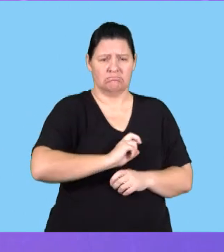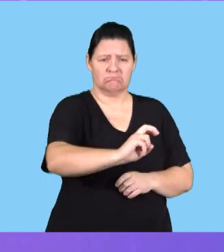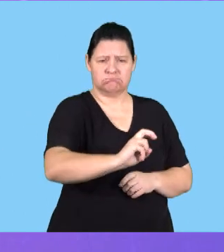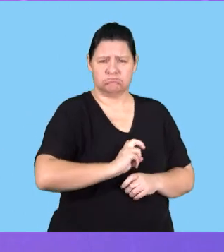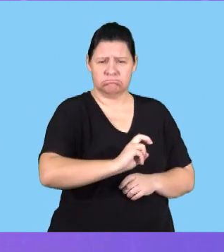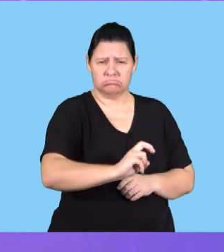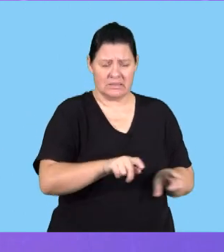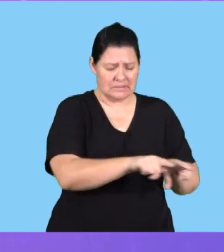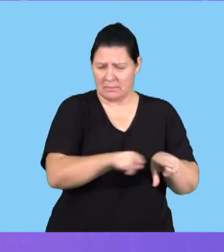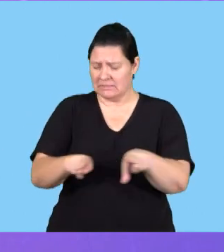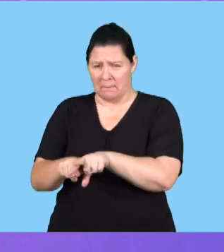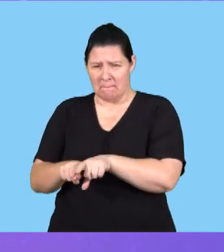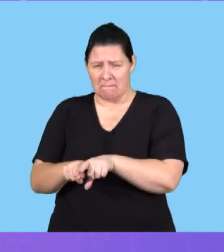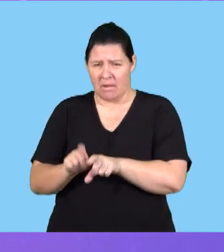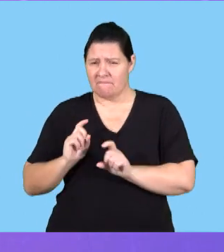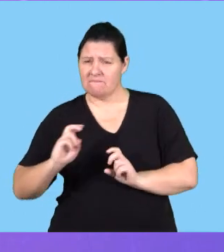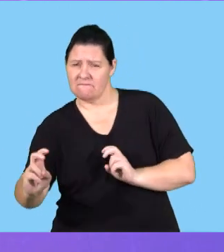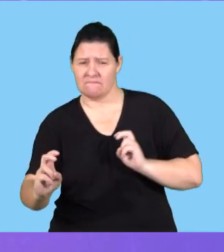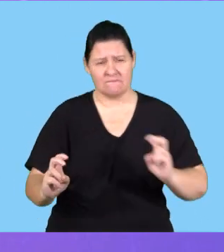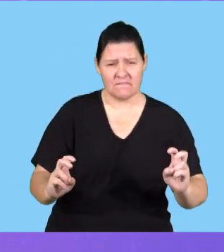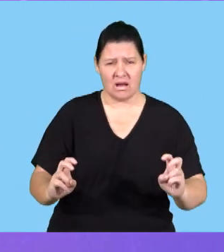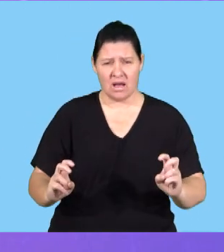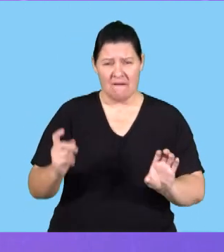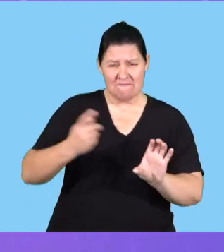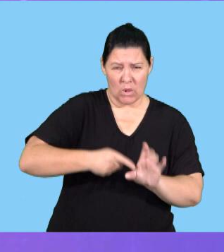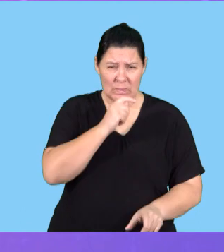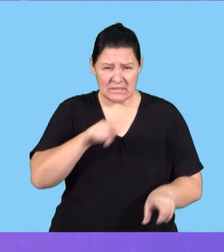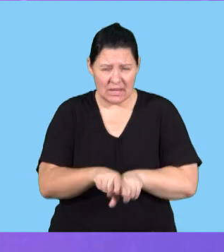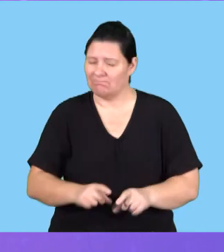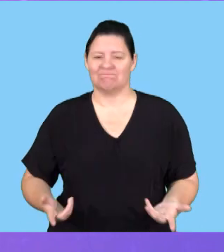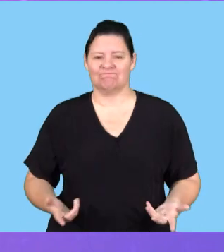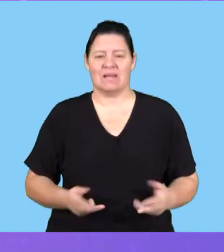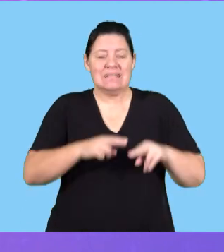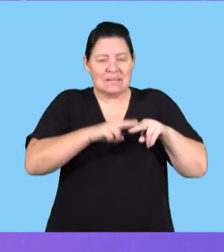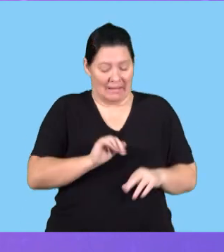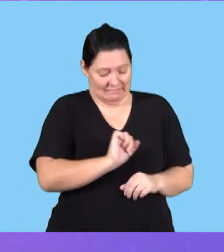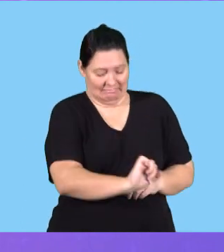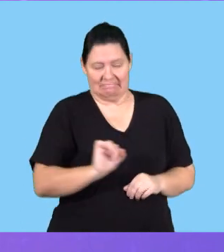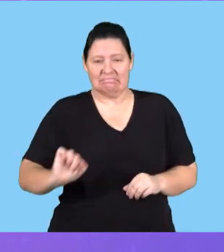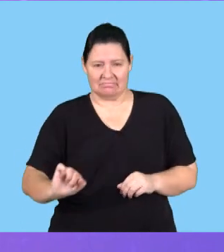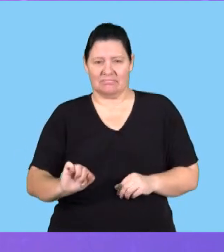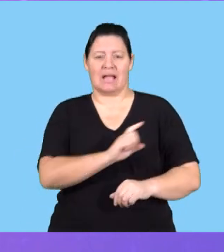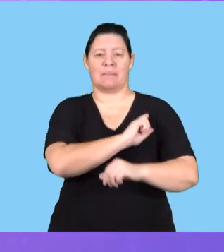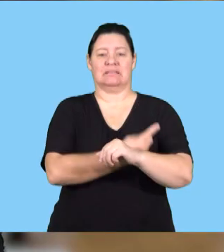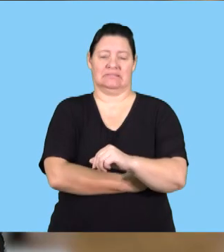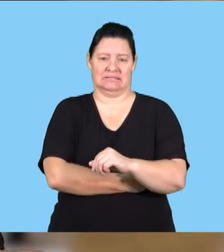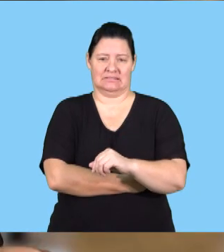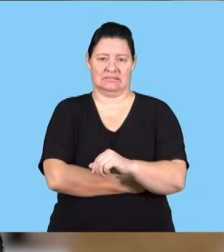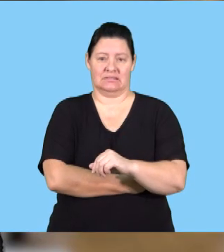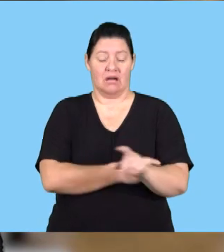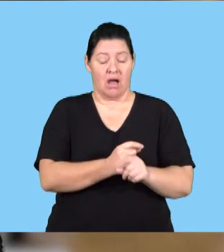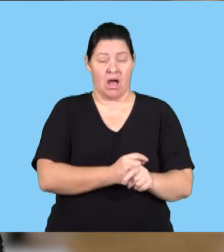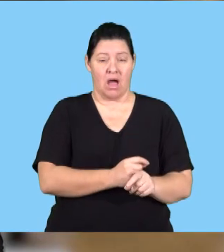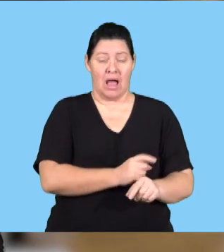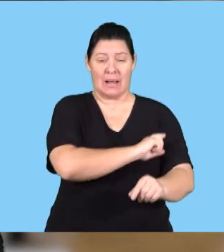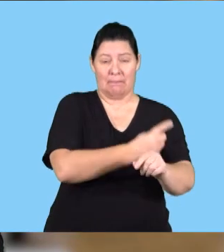even if they cover the same distance? Mainly because of the capacity of the car. The bigger the capacity of